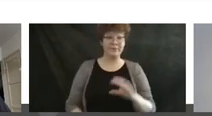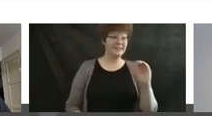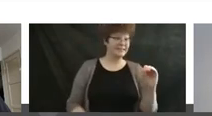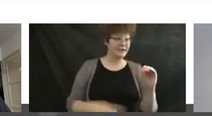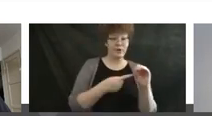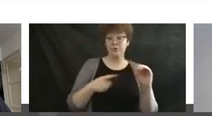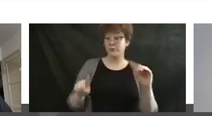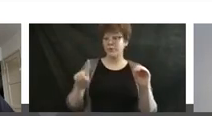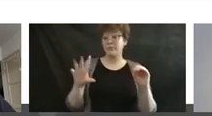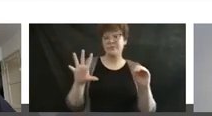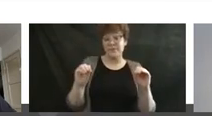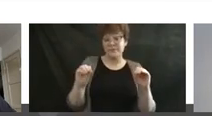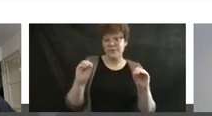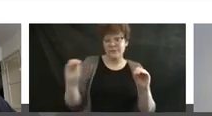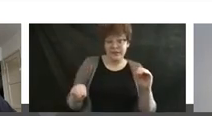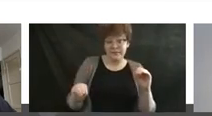50%.